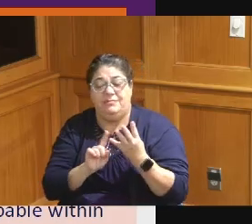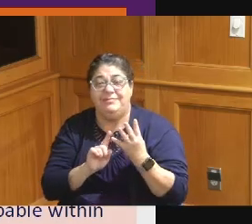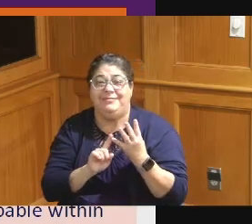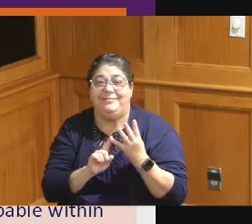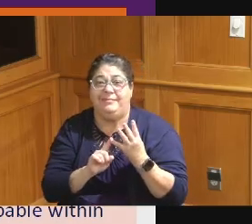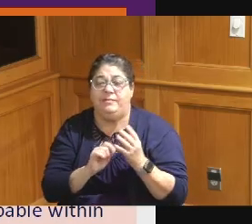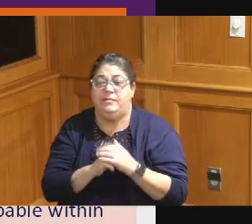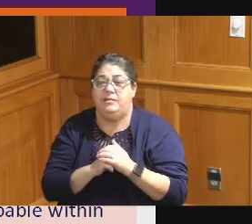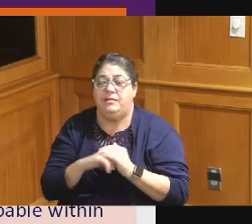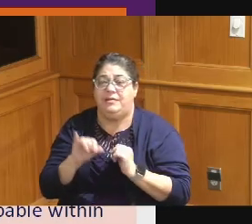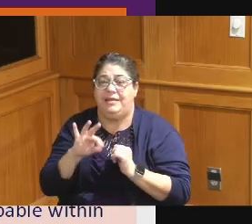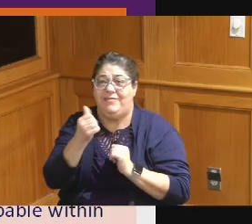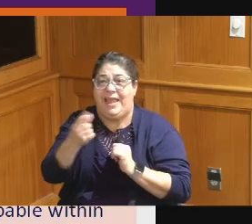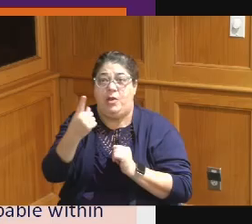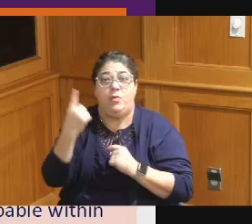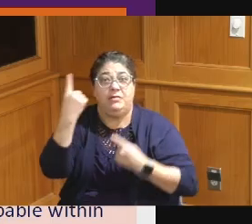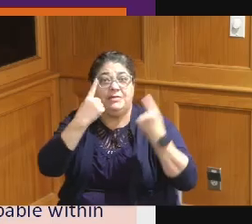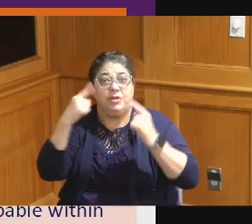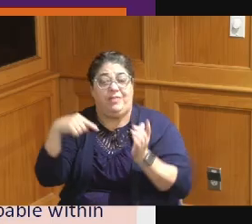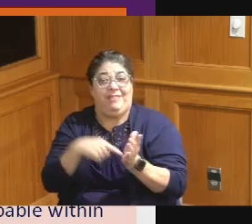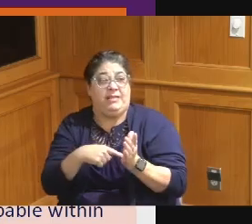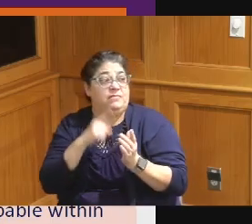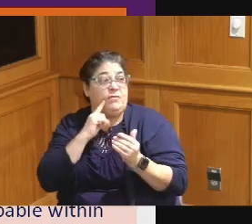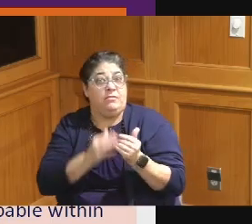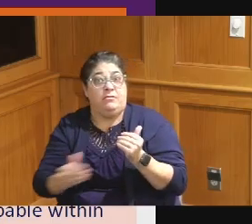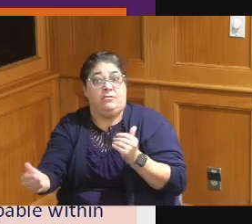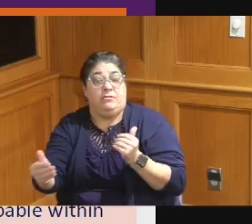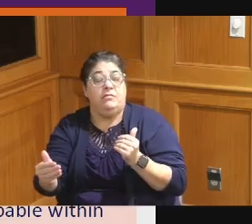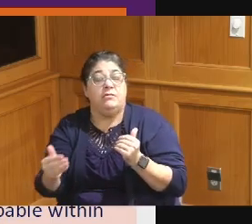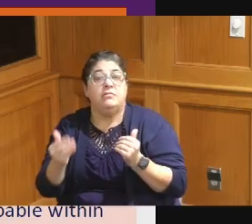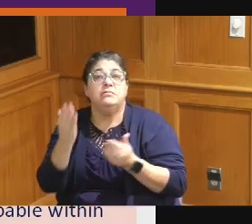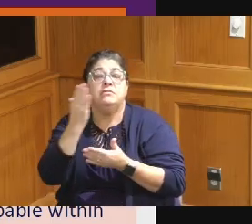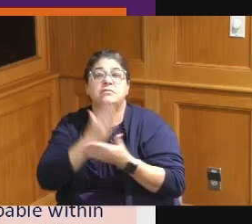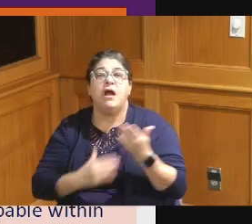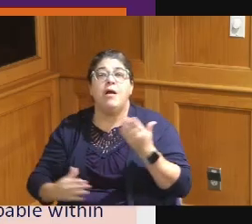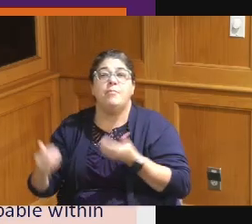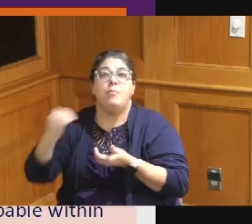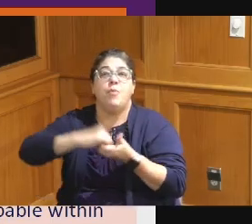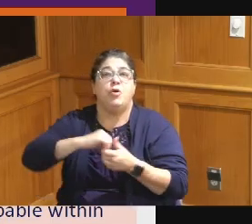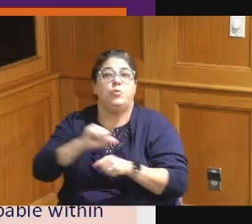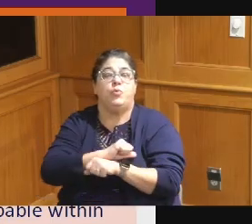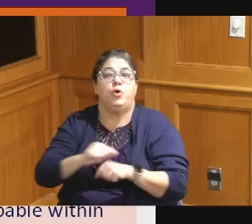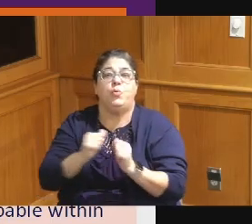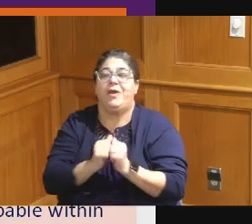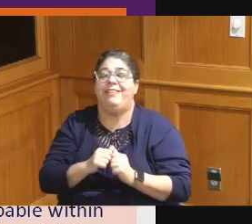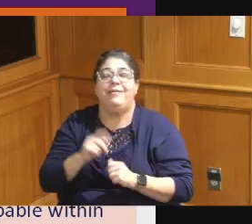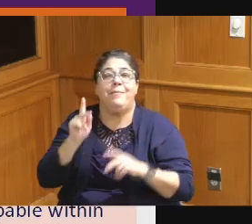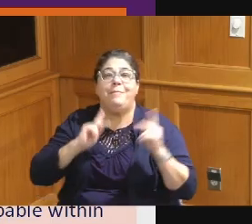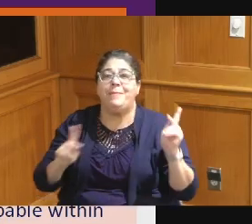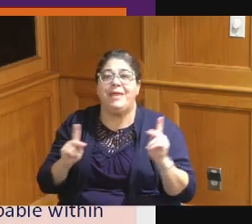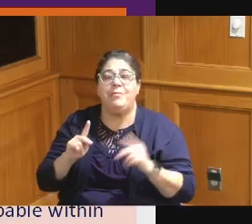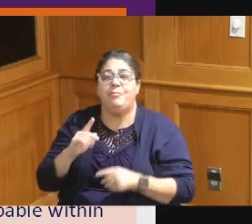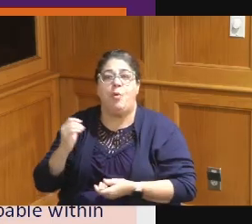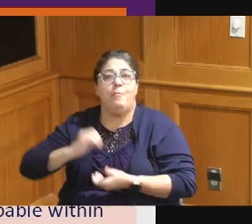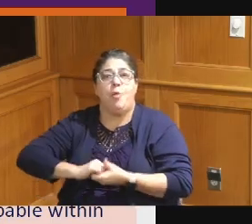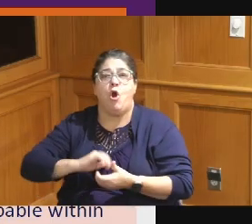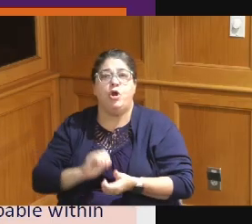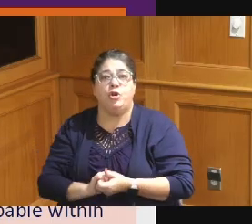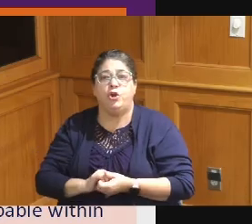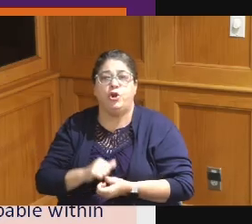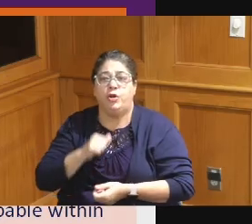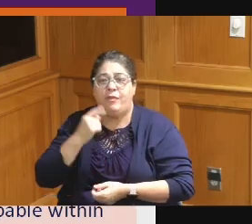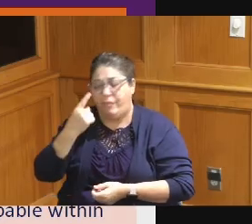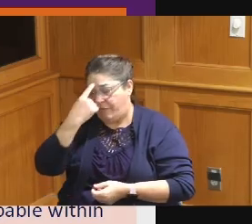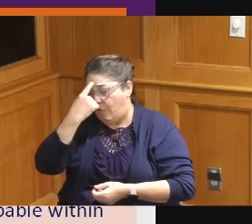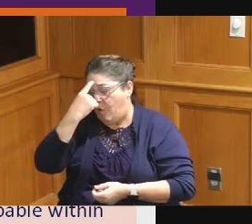valuable to anybody who's considering this going forward, because I think as some of the partners we've worked with, this wasn't on their radar right away, just like the zoning wasn't on their